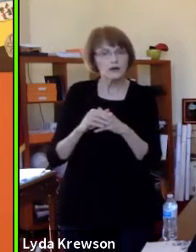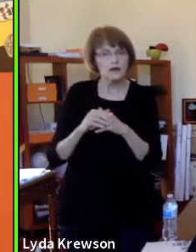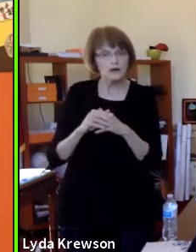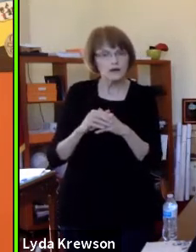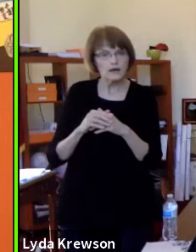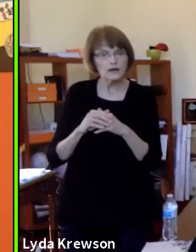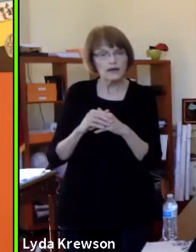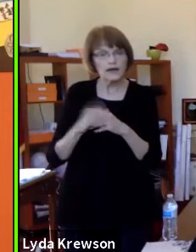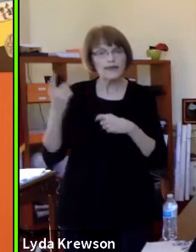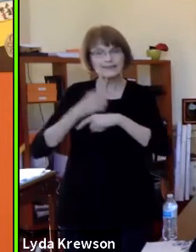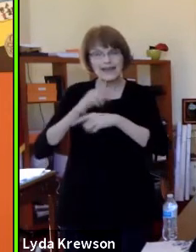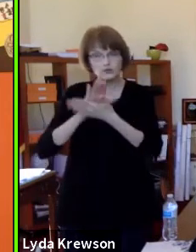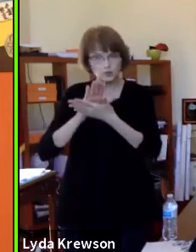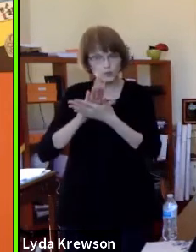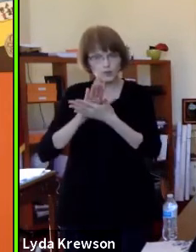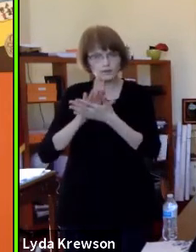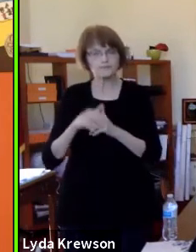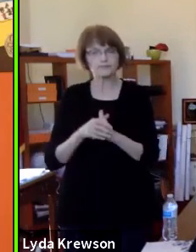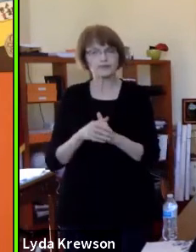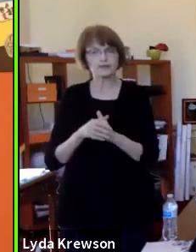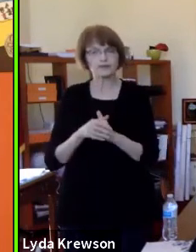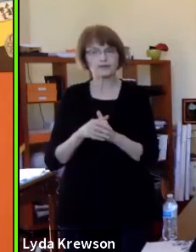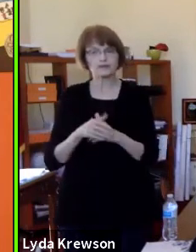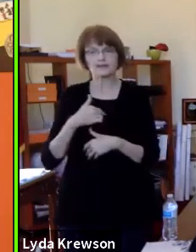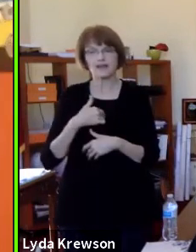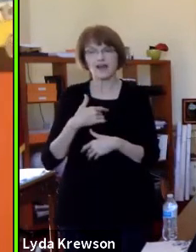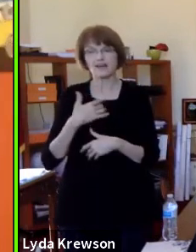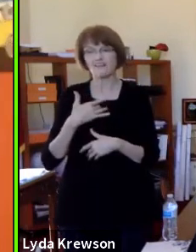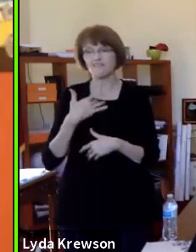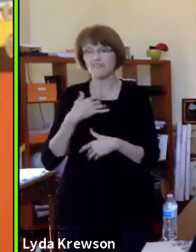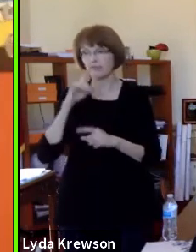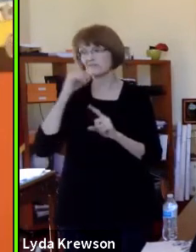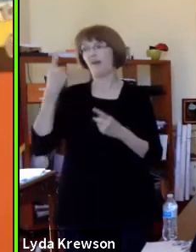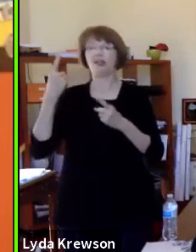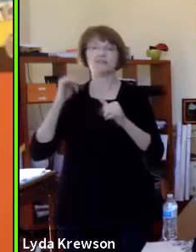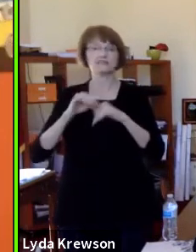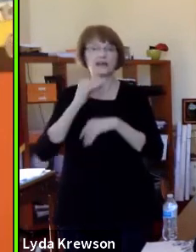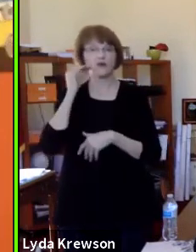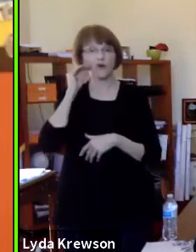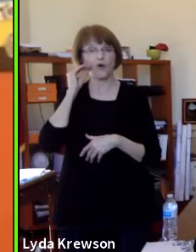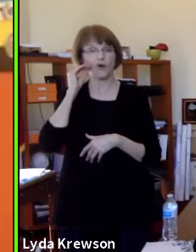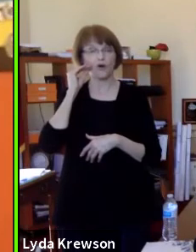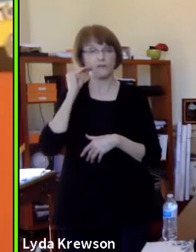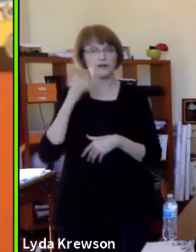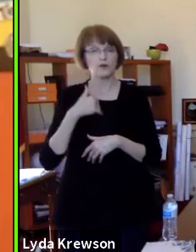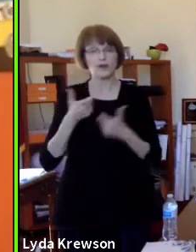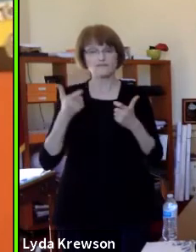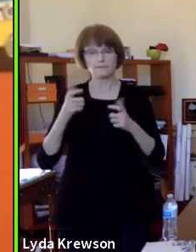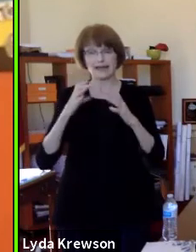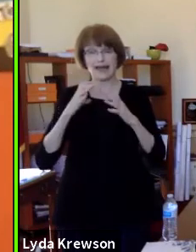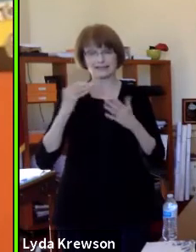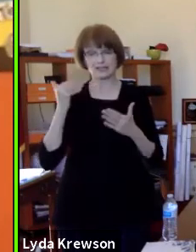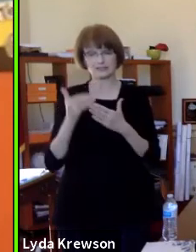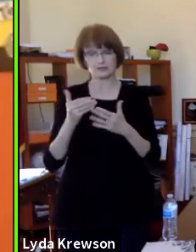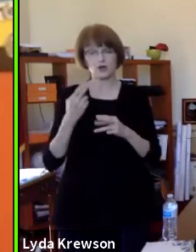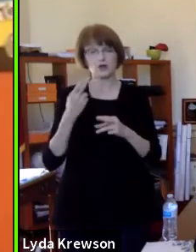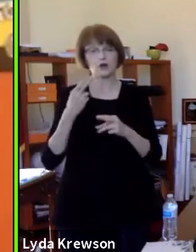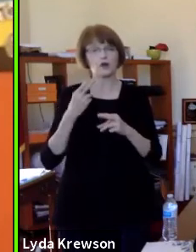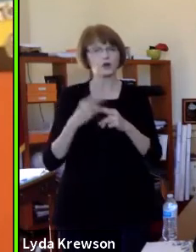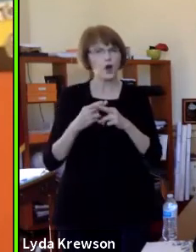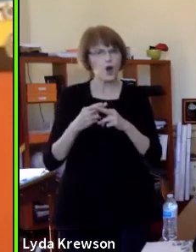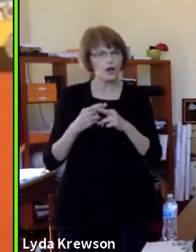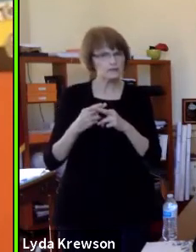Day School. I'm feeling dull staying at home. We have a big holiday coming up called Eid.